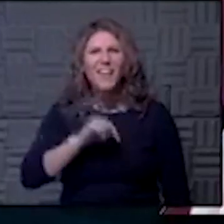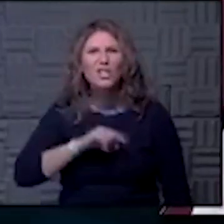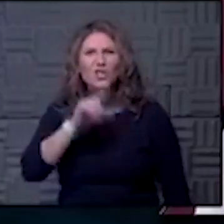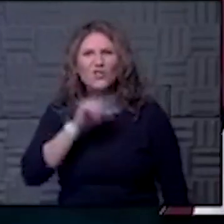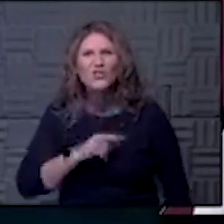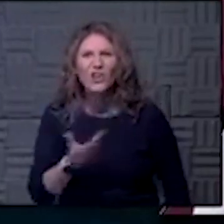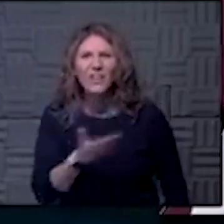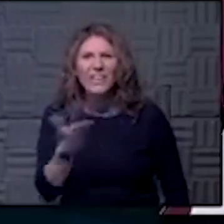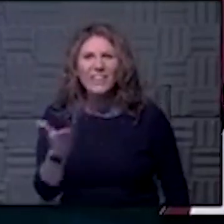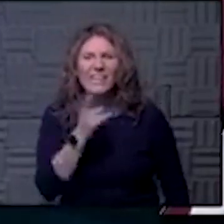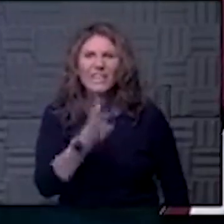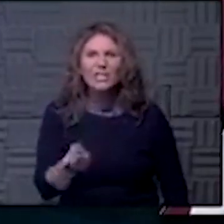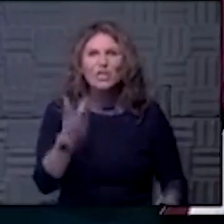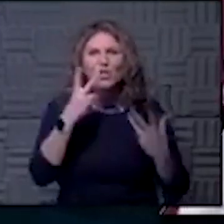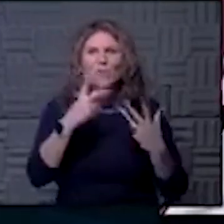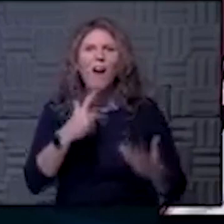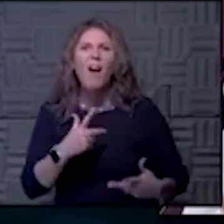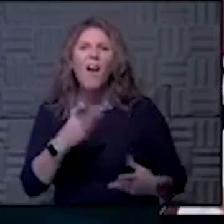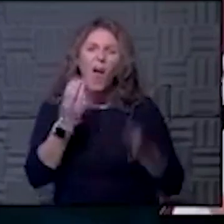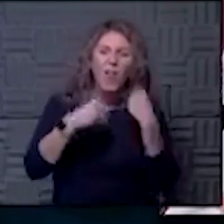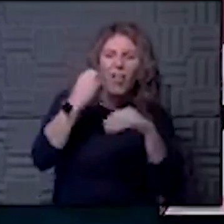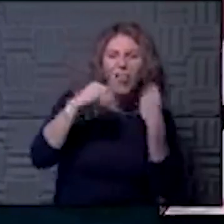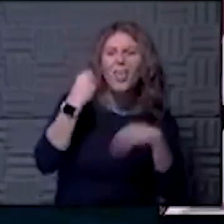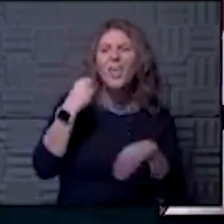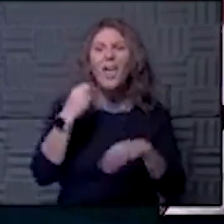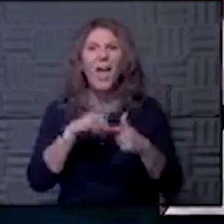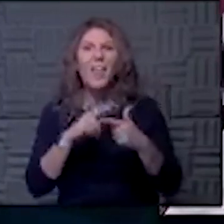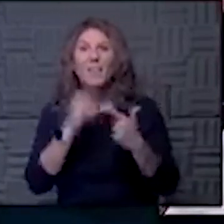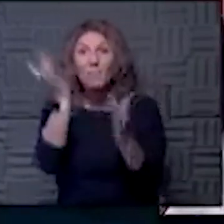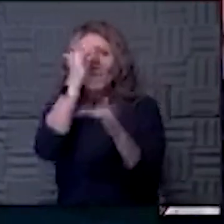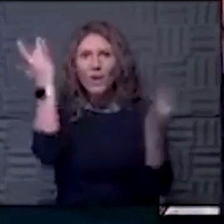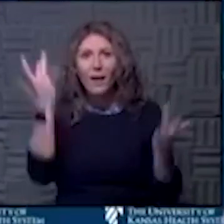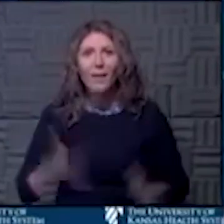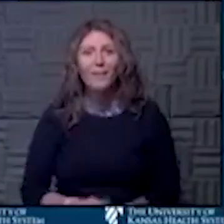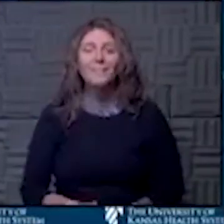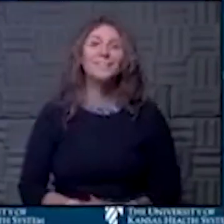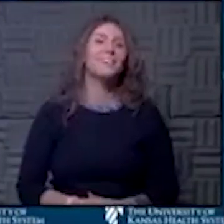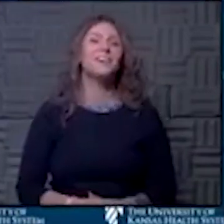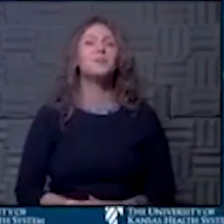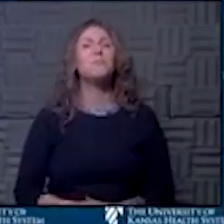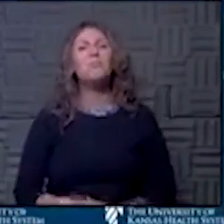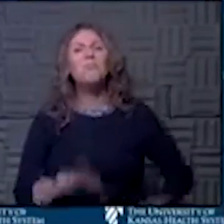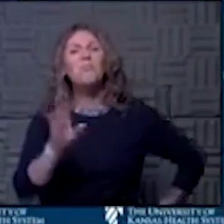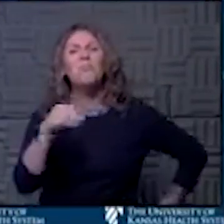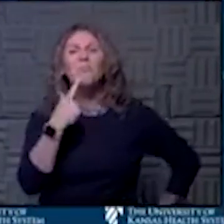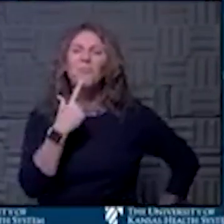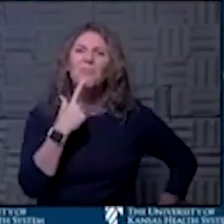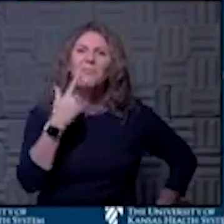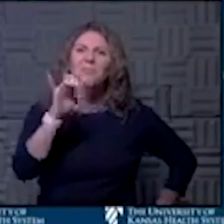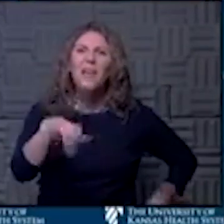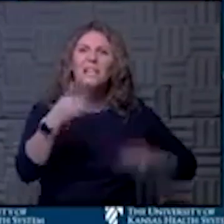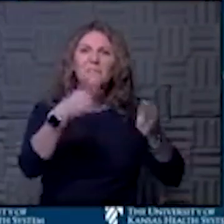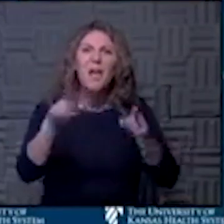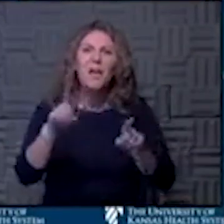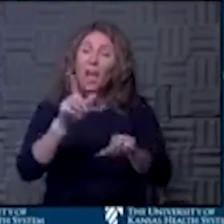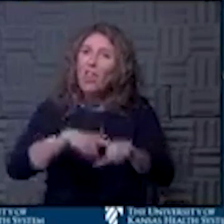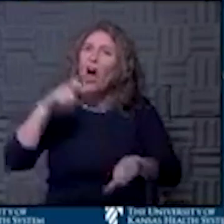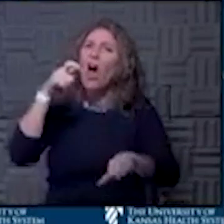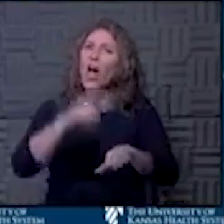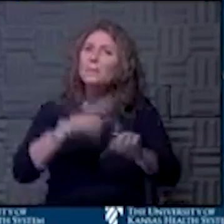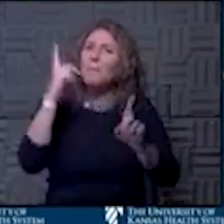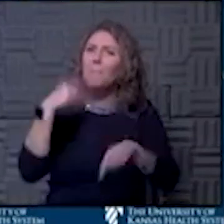I mean, did you get too much turkey? Did you lose contact? What happened with that? This has been happening for a long time, Steve. It's